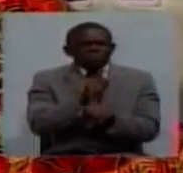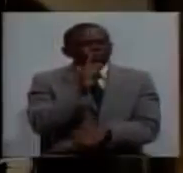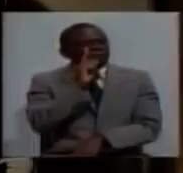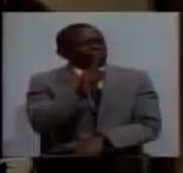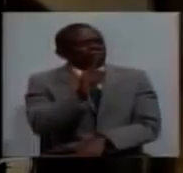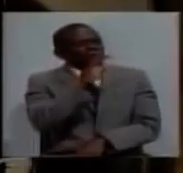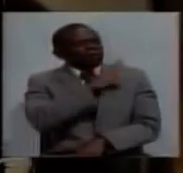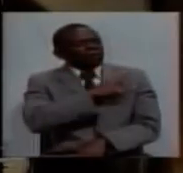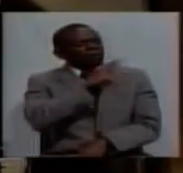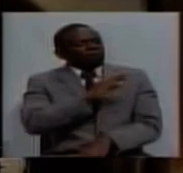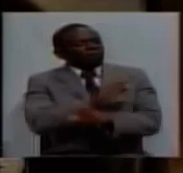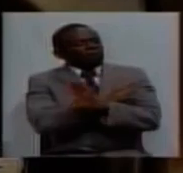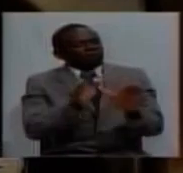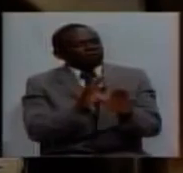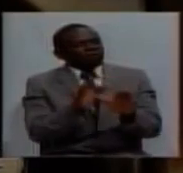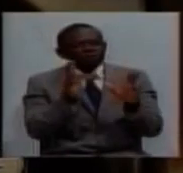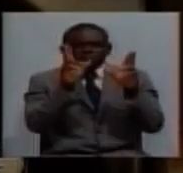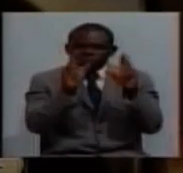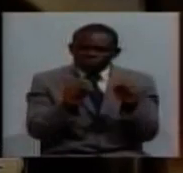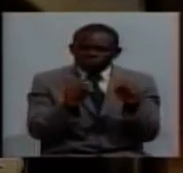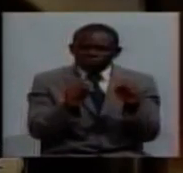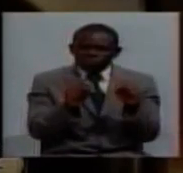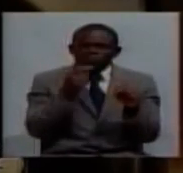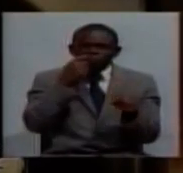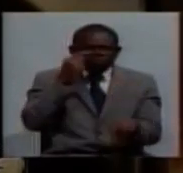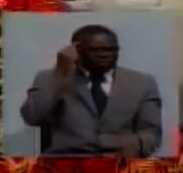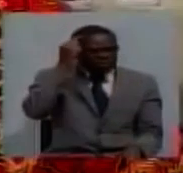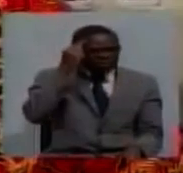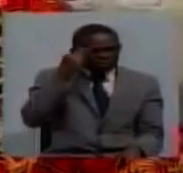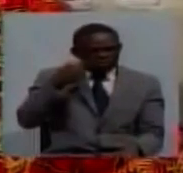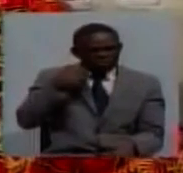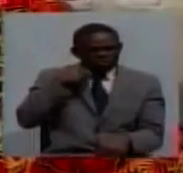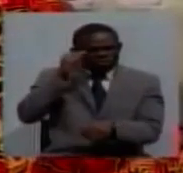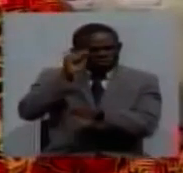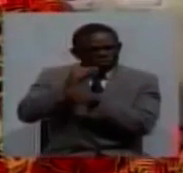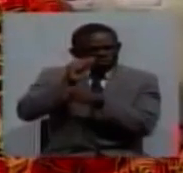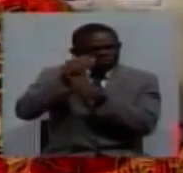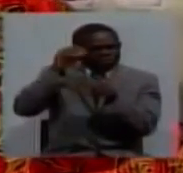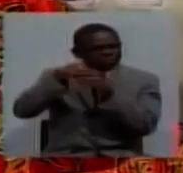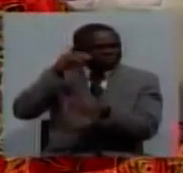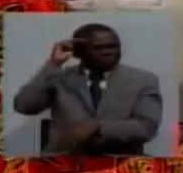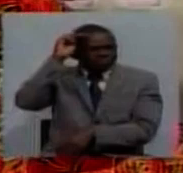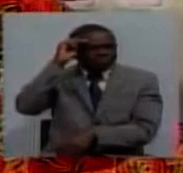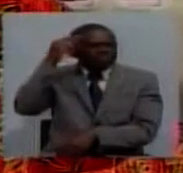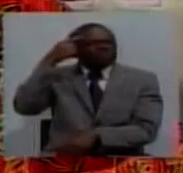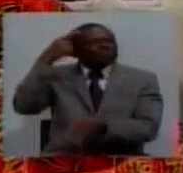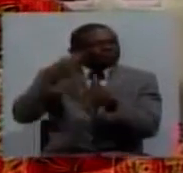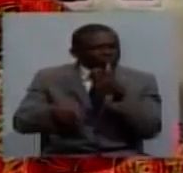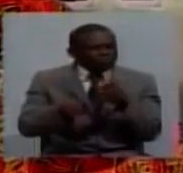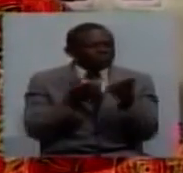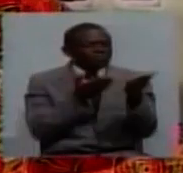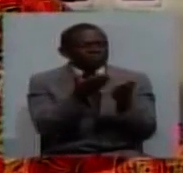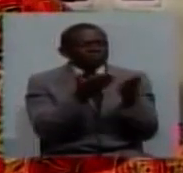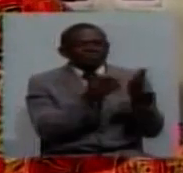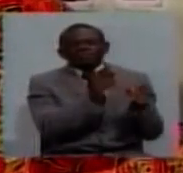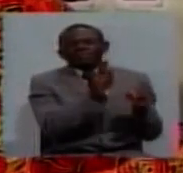beyond and say, when I worked at this ministry for even this period of time, what was my contribution? And until that is registered